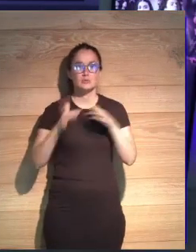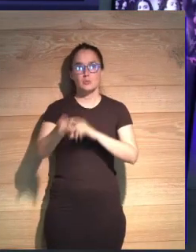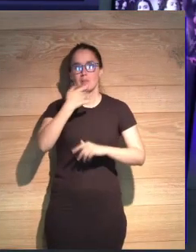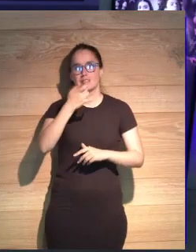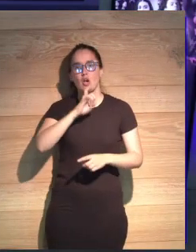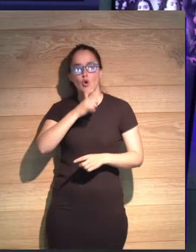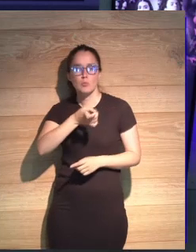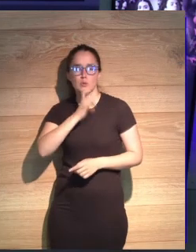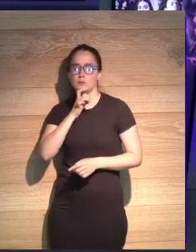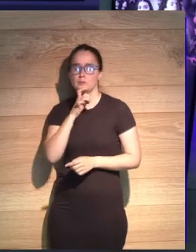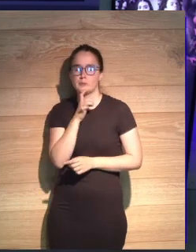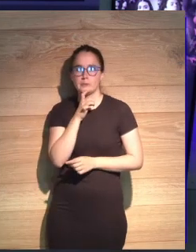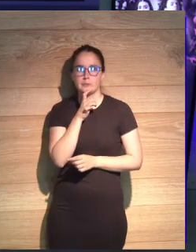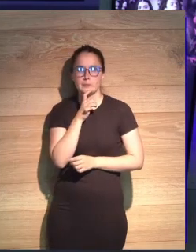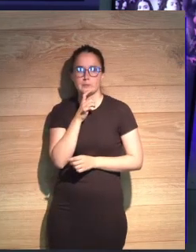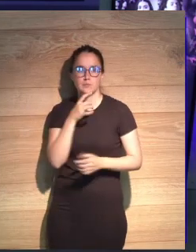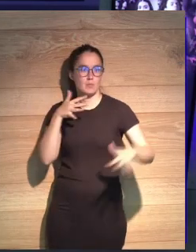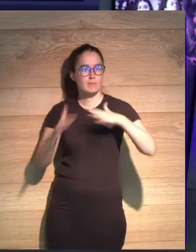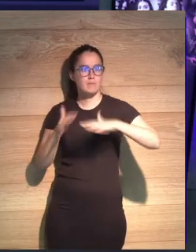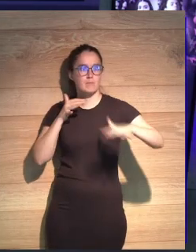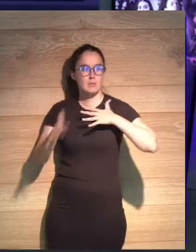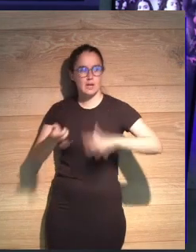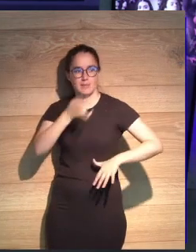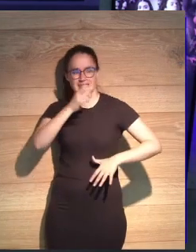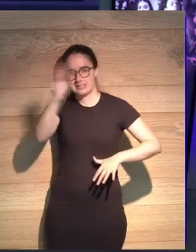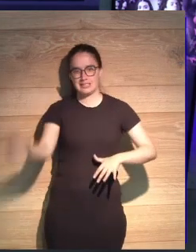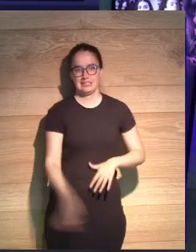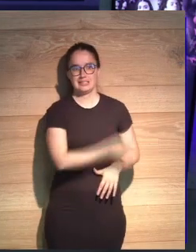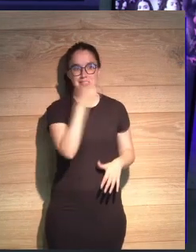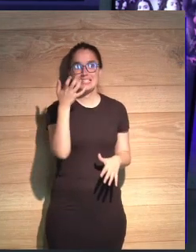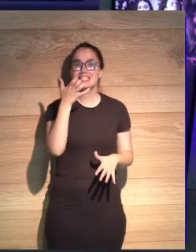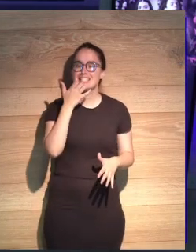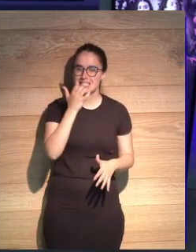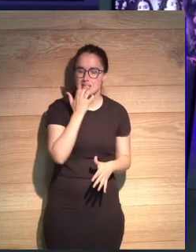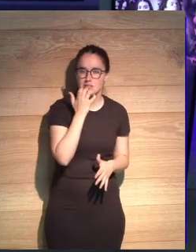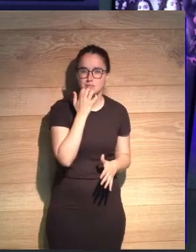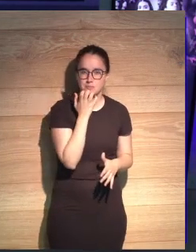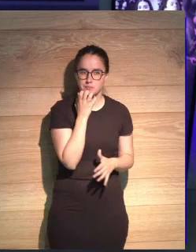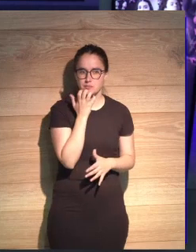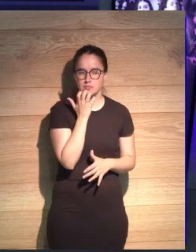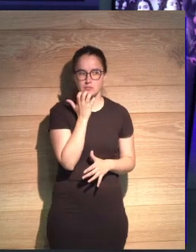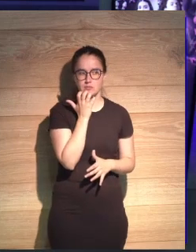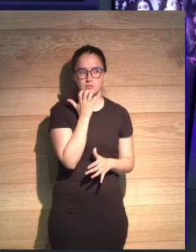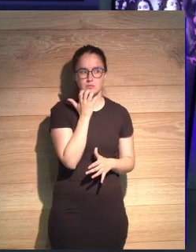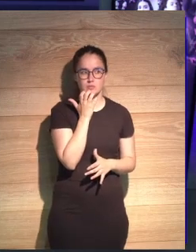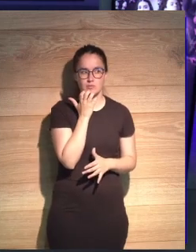scientific knowledge, new mechanisms of actions, of drugs,